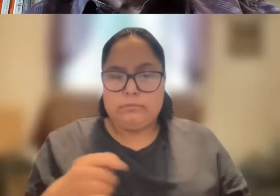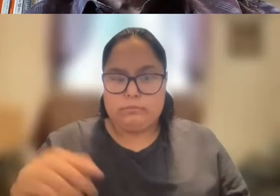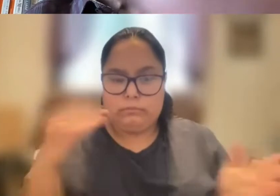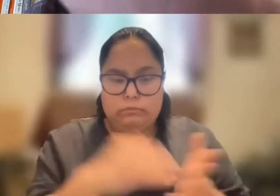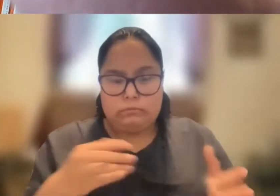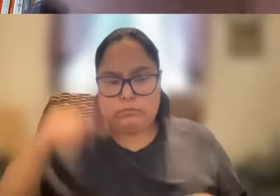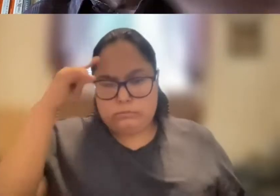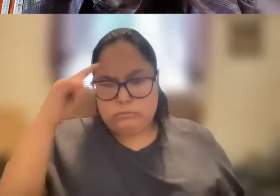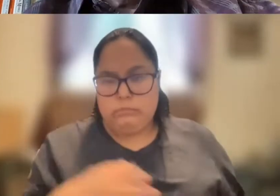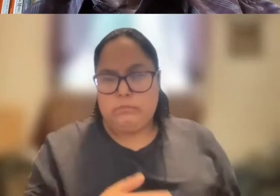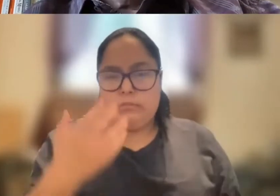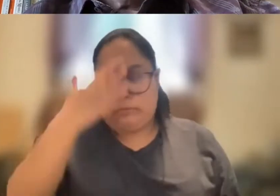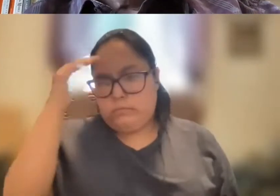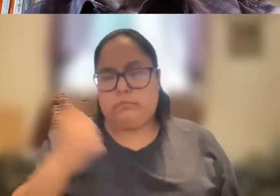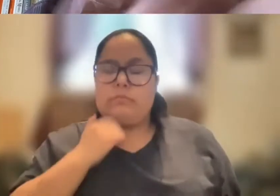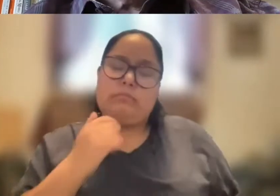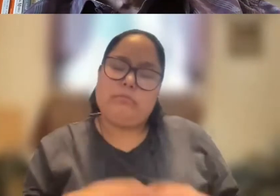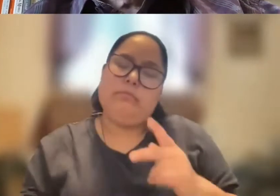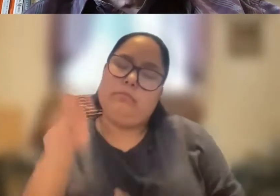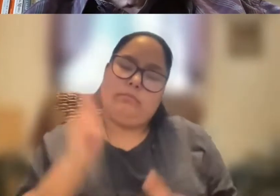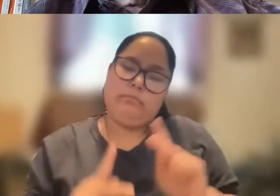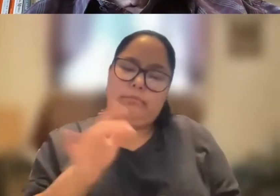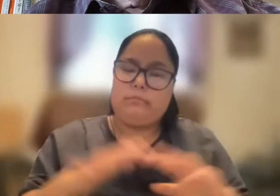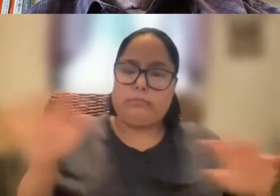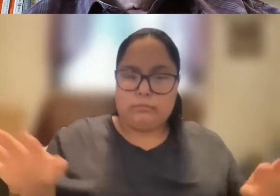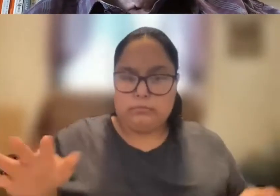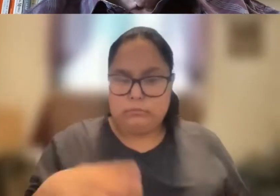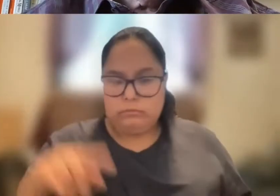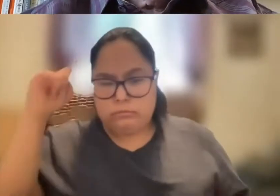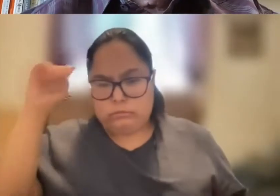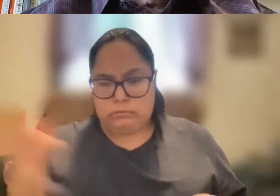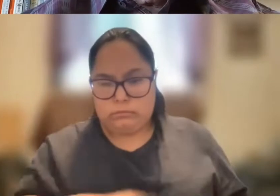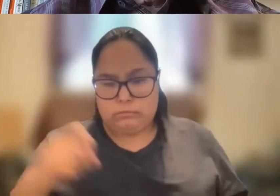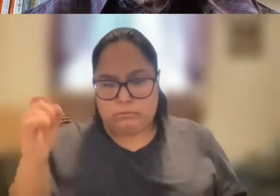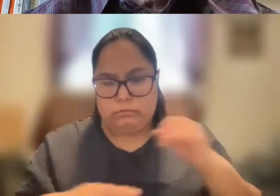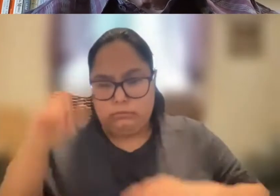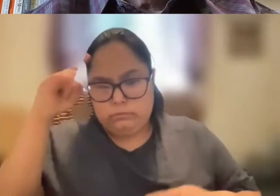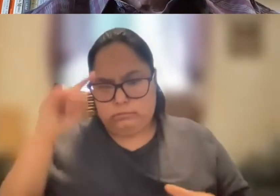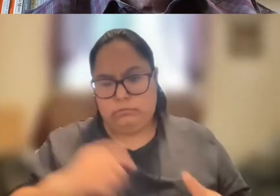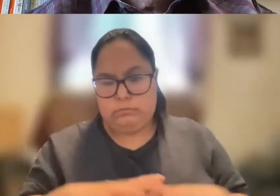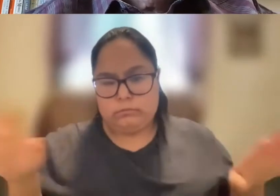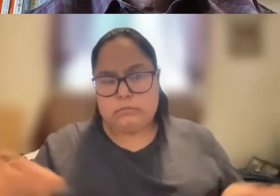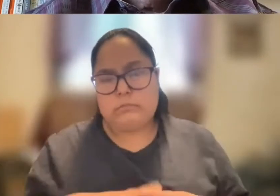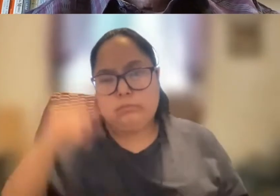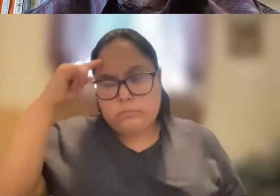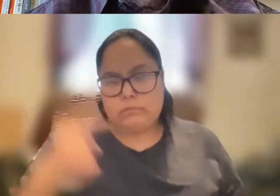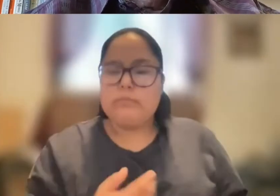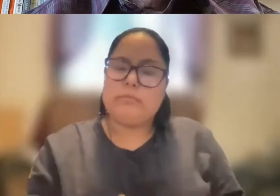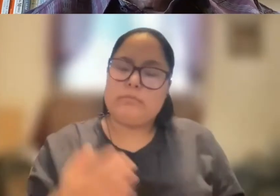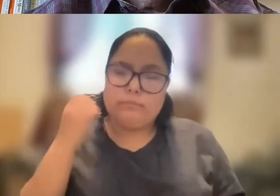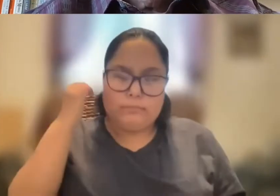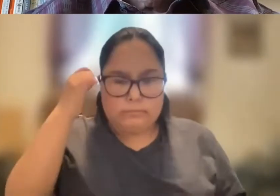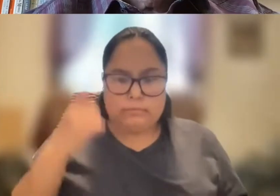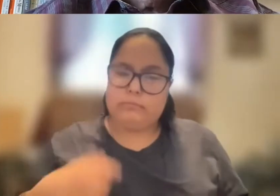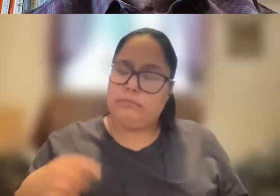again, unforgettable. So many people, everybody waving, so proud of us. And it's interesting